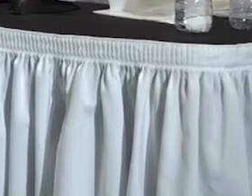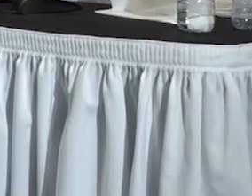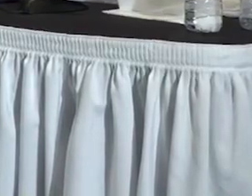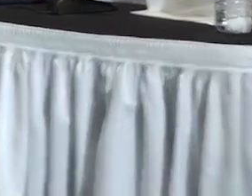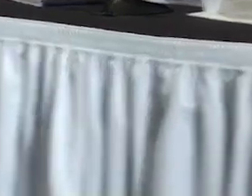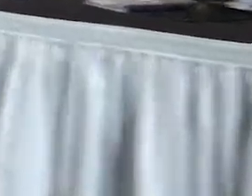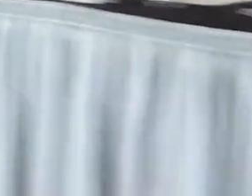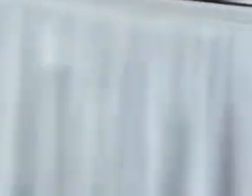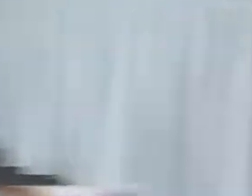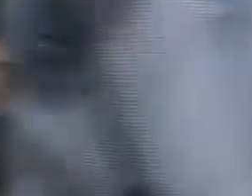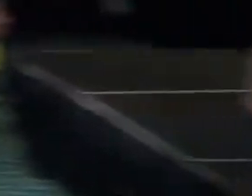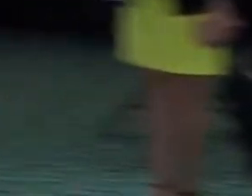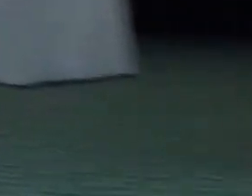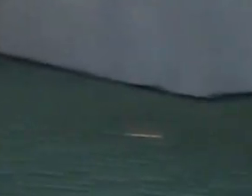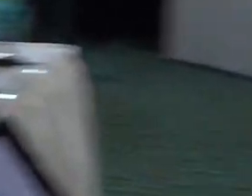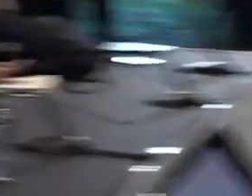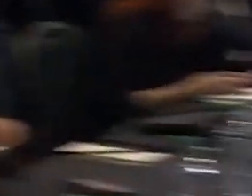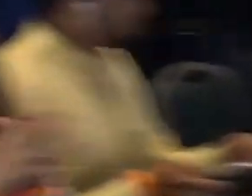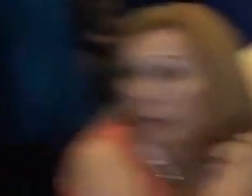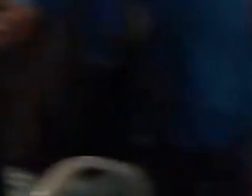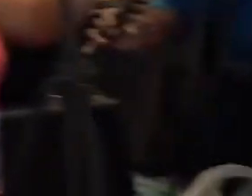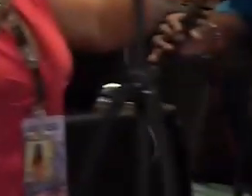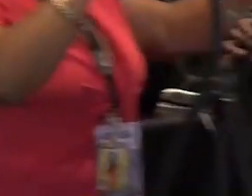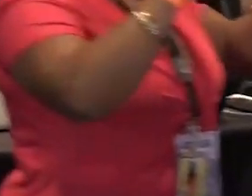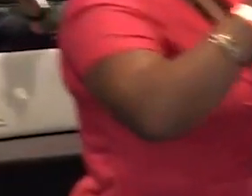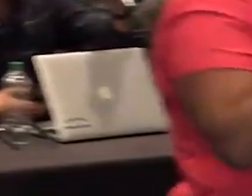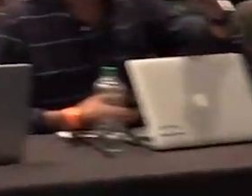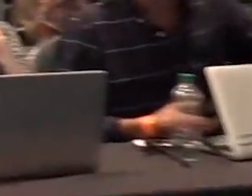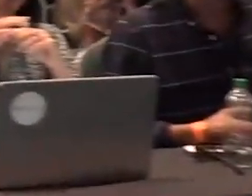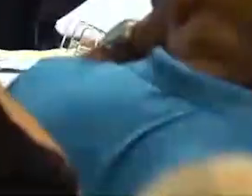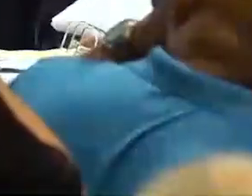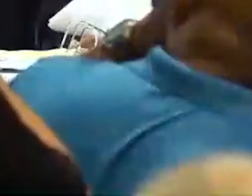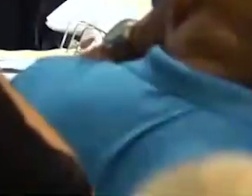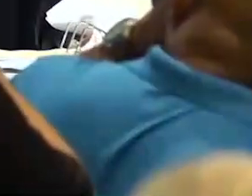Preguntas. No, pero. Danica.